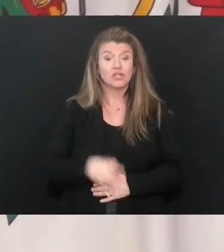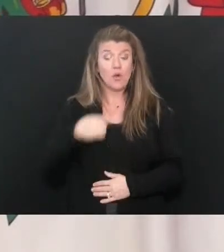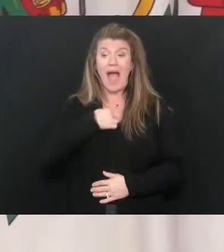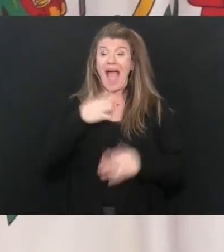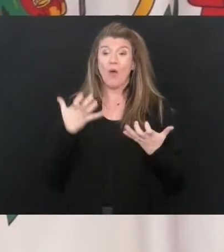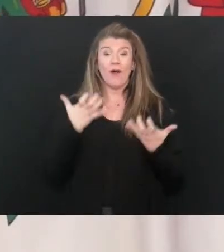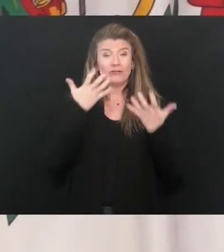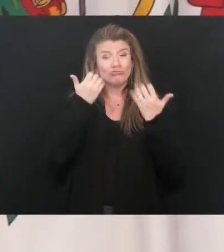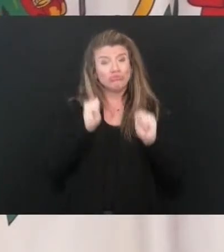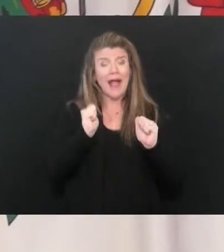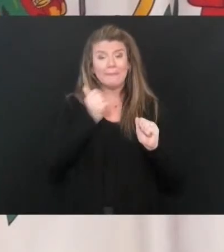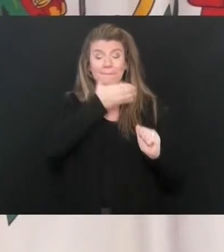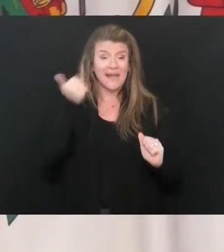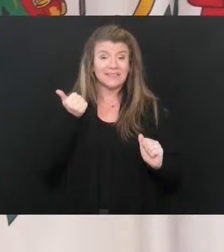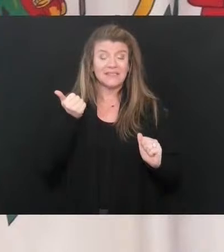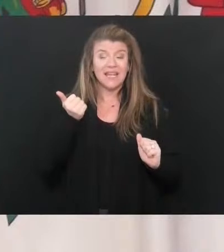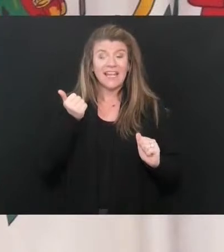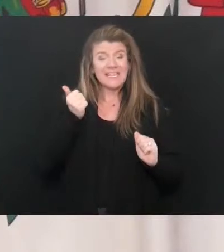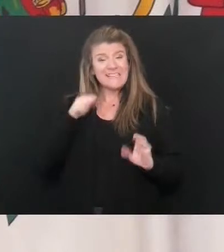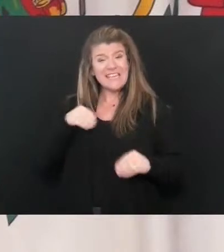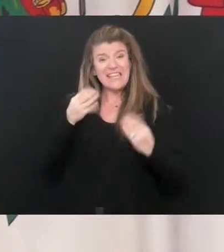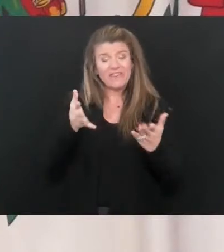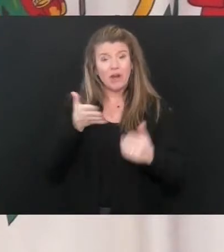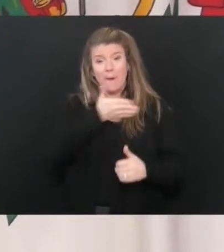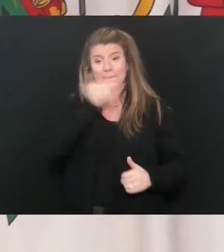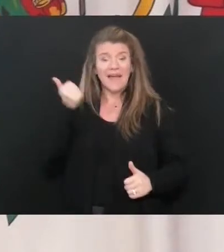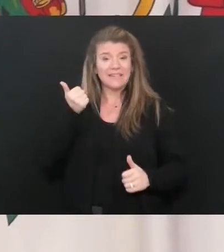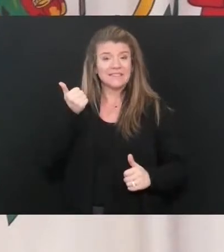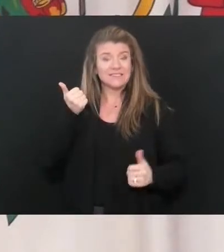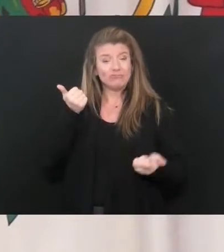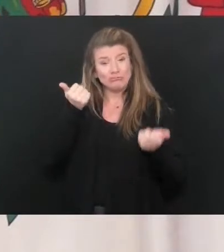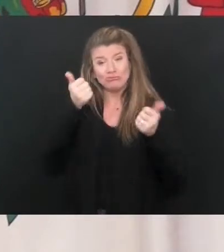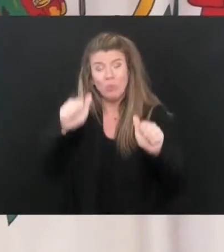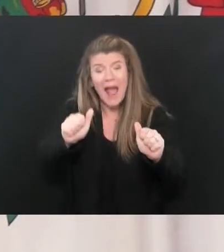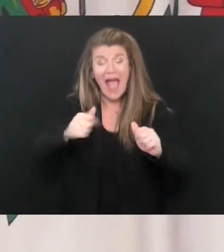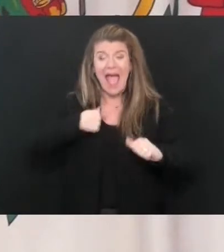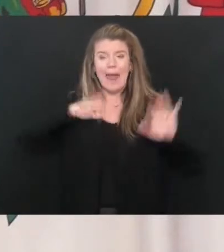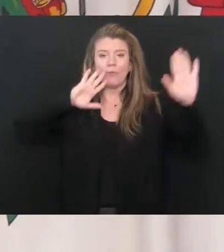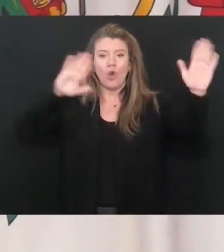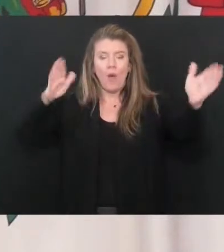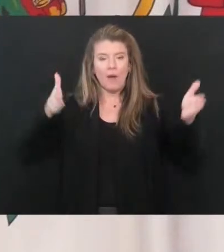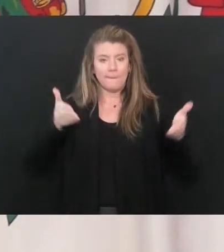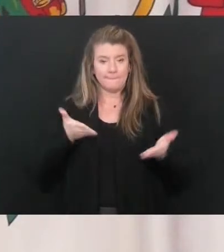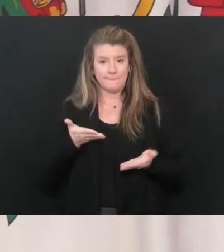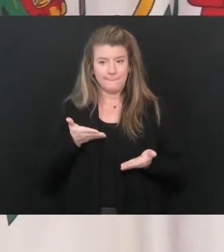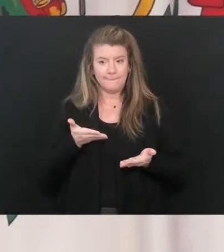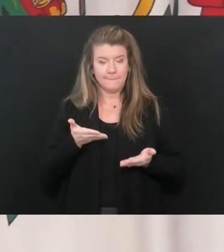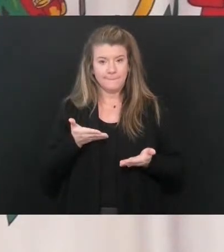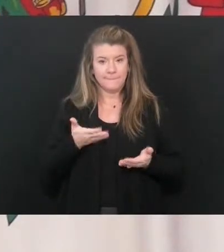it our best shot, and I welcome, like I said, we can't have